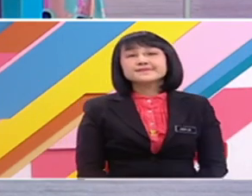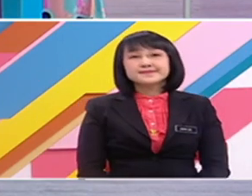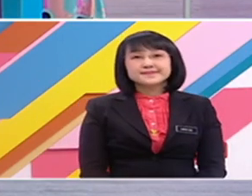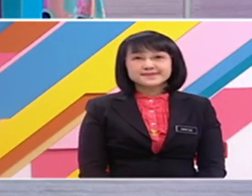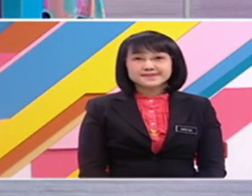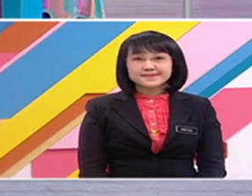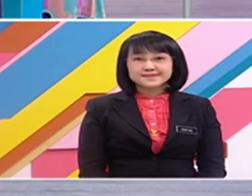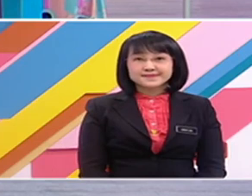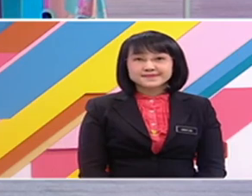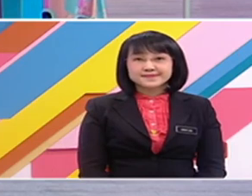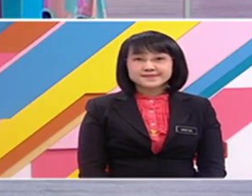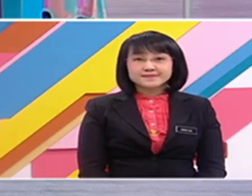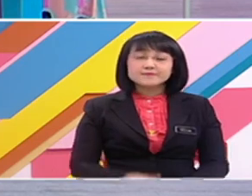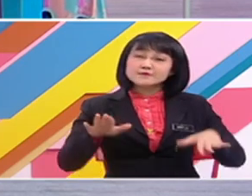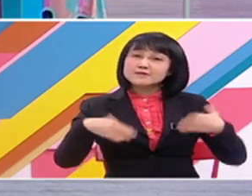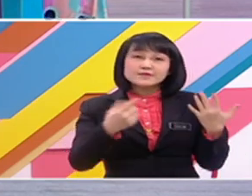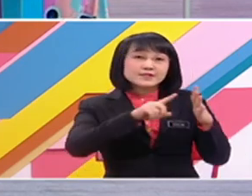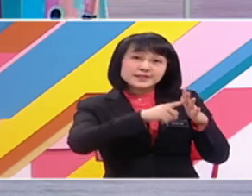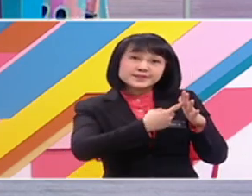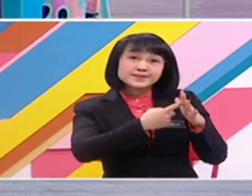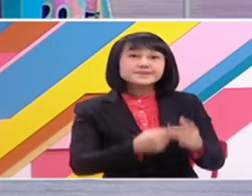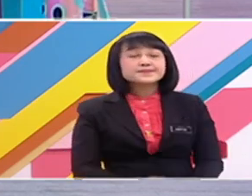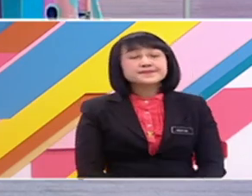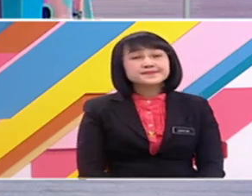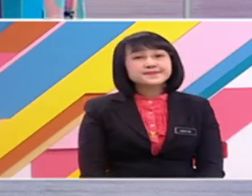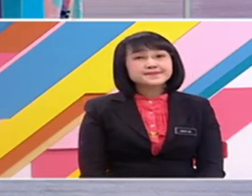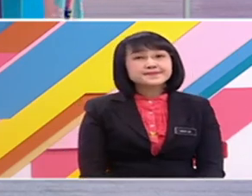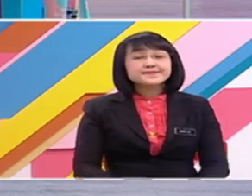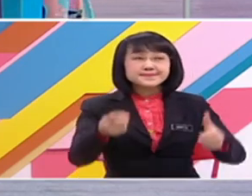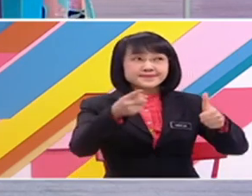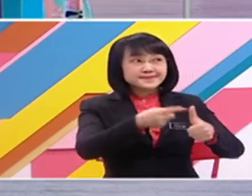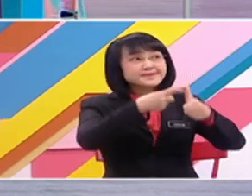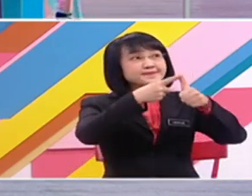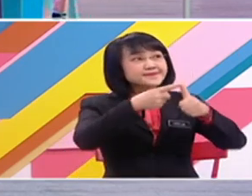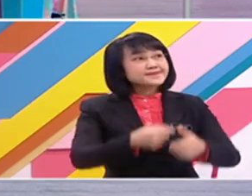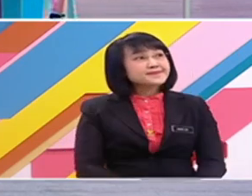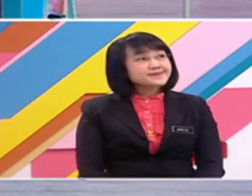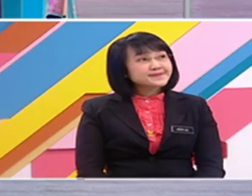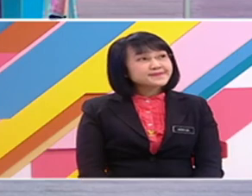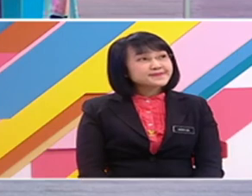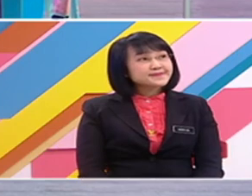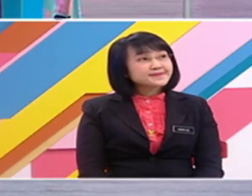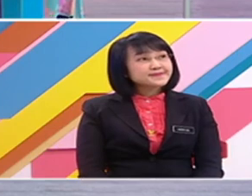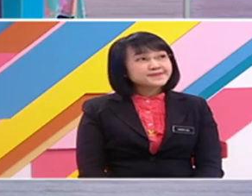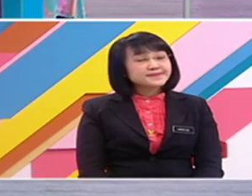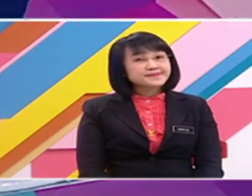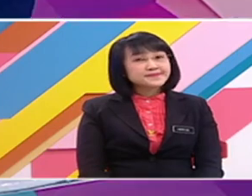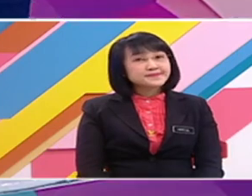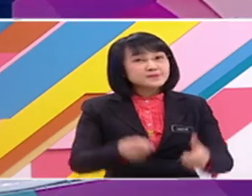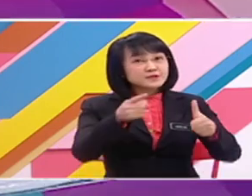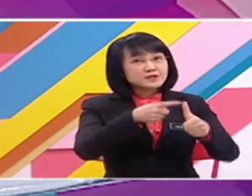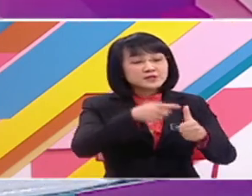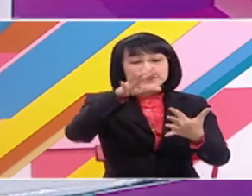Okay. Right. So how do we start? Okay. The first one. Okay, the first one, I want you to pick